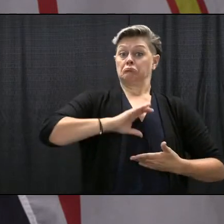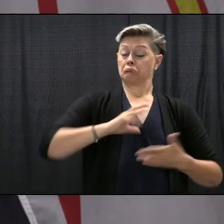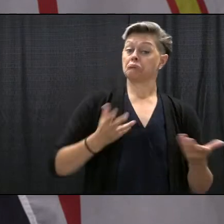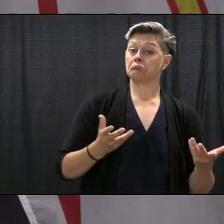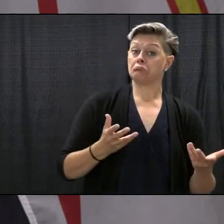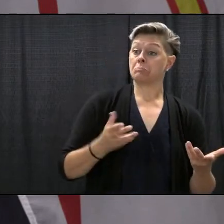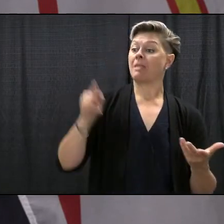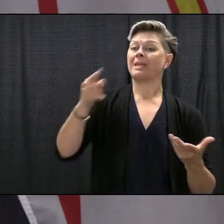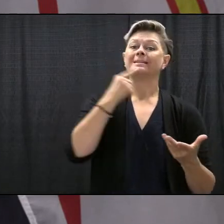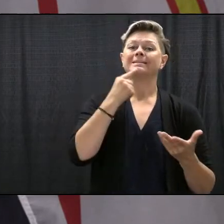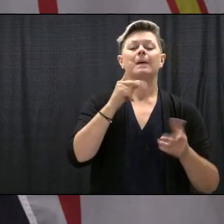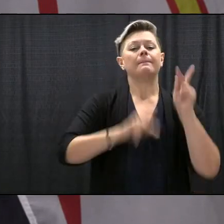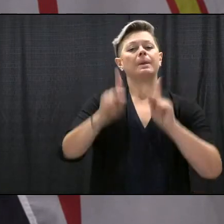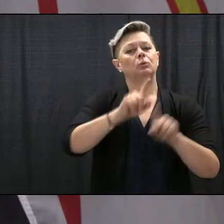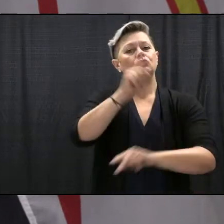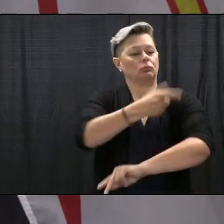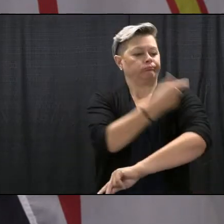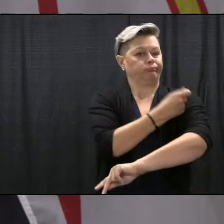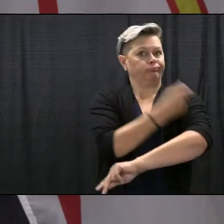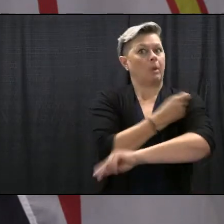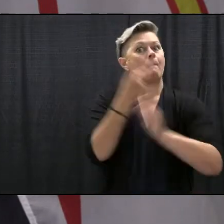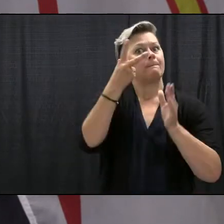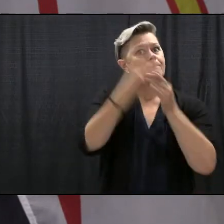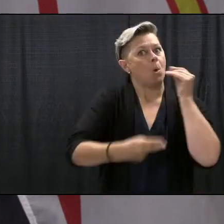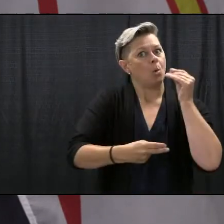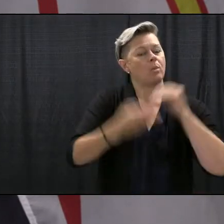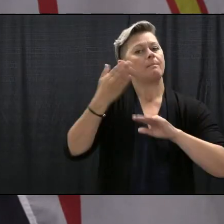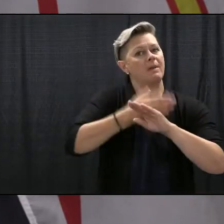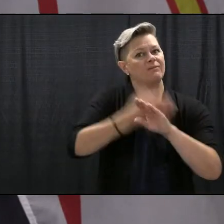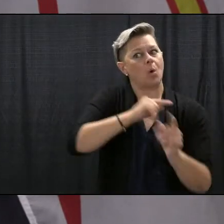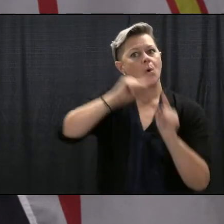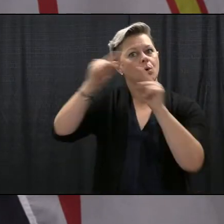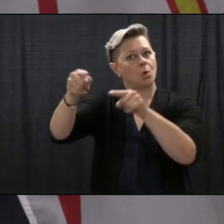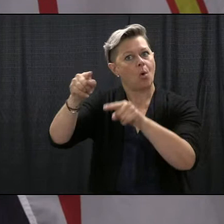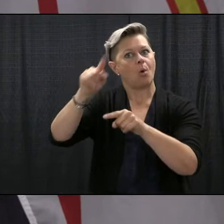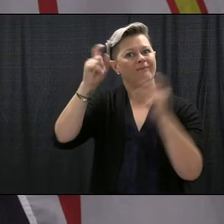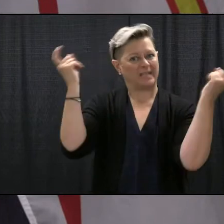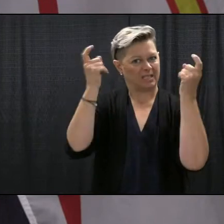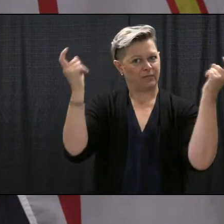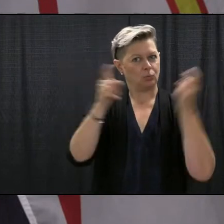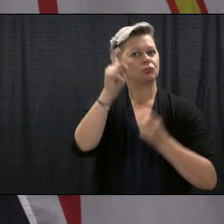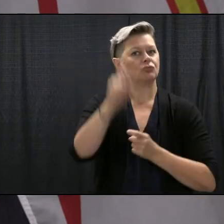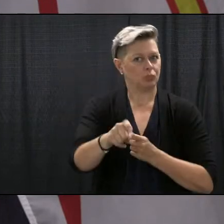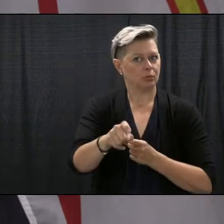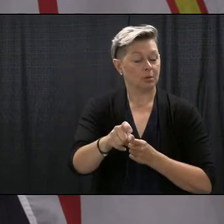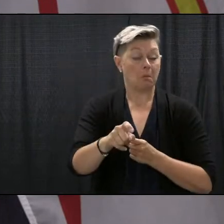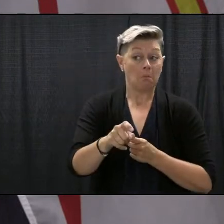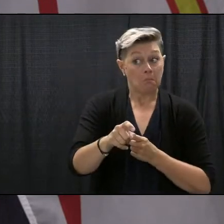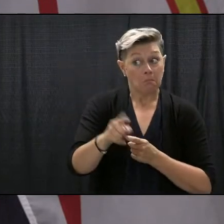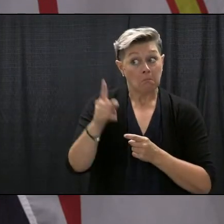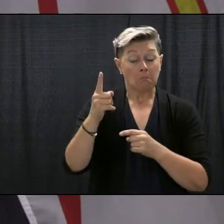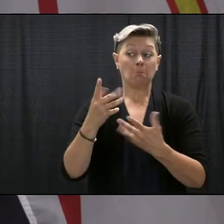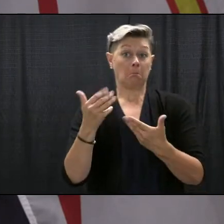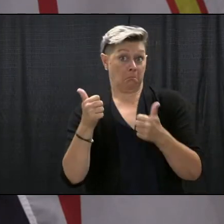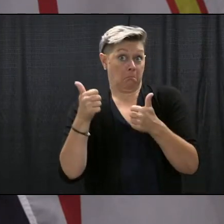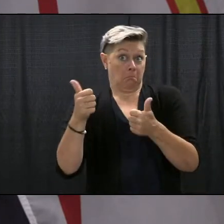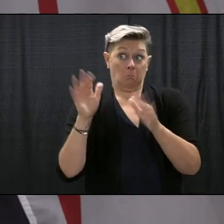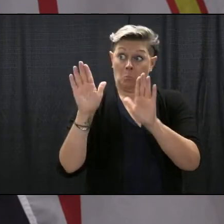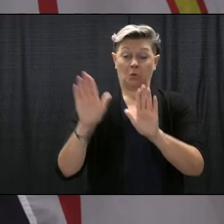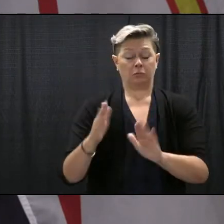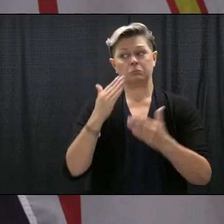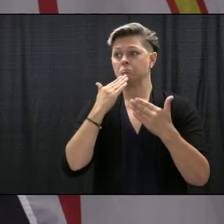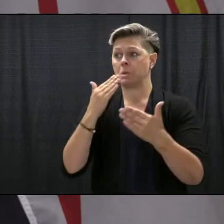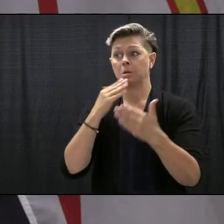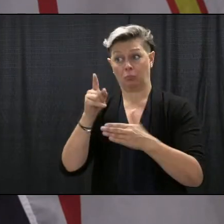recommending that people be vaccinated before they come, doubly vaccinated before they go to the to the event, which is really good. And, we certainly thank them